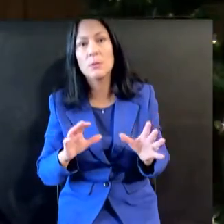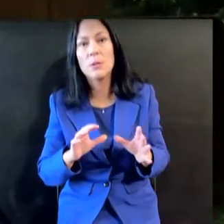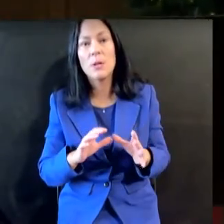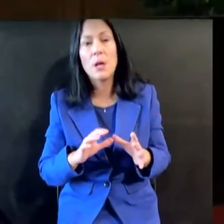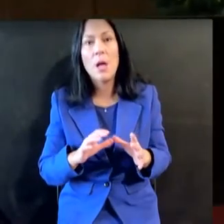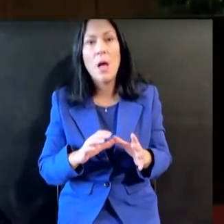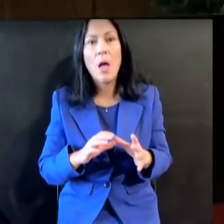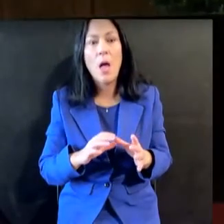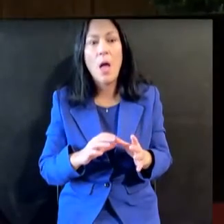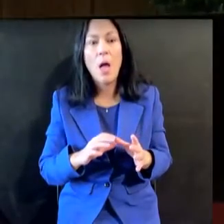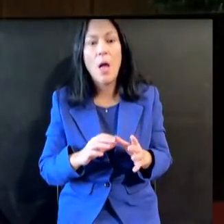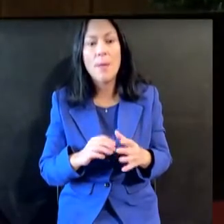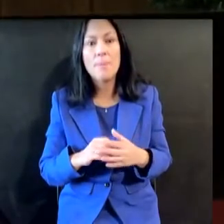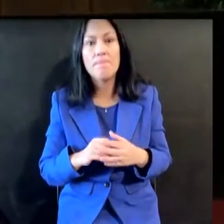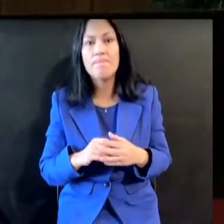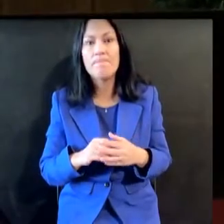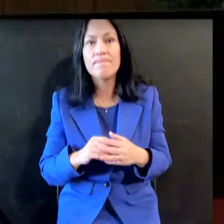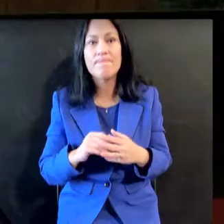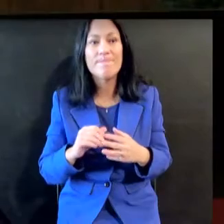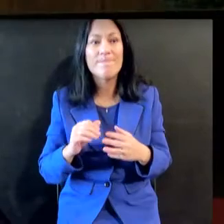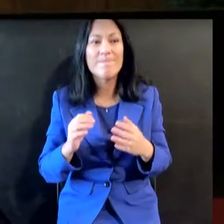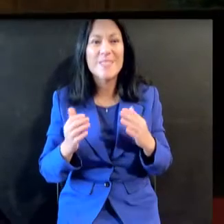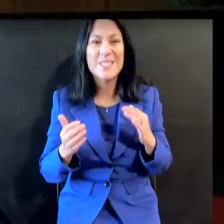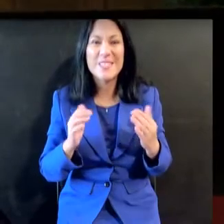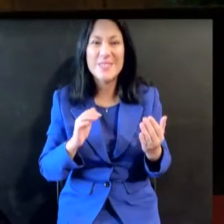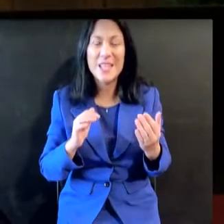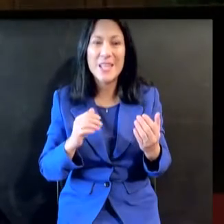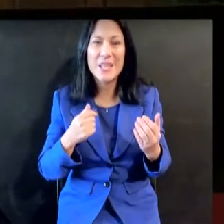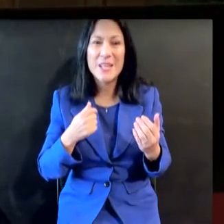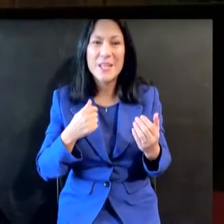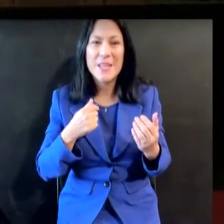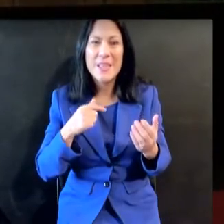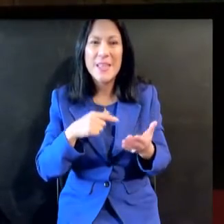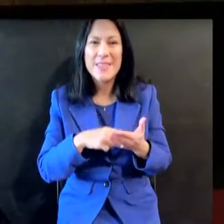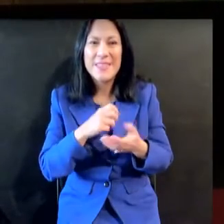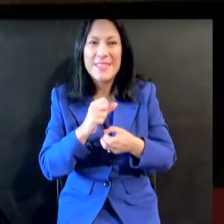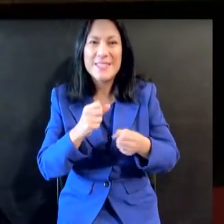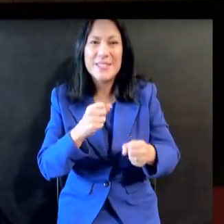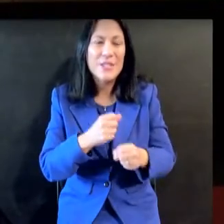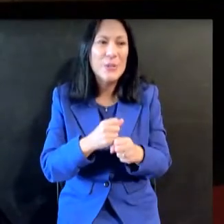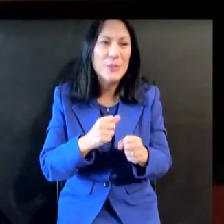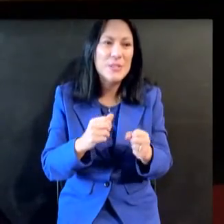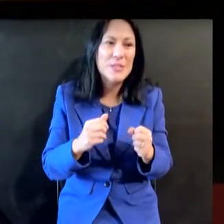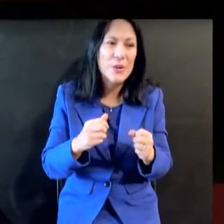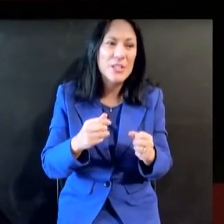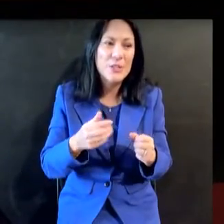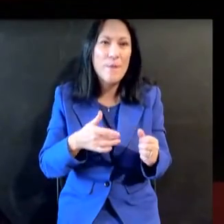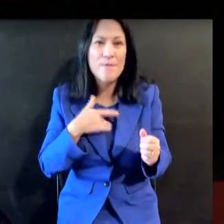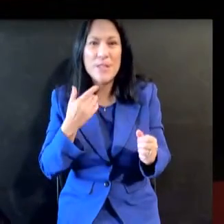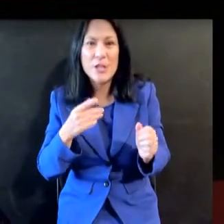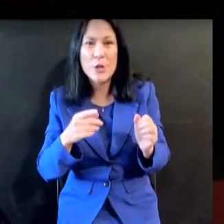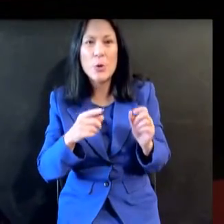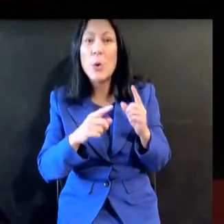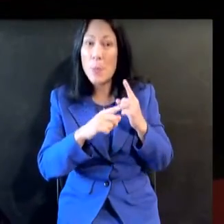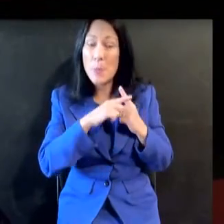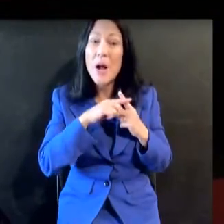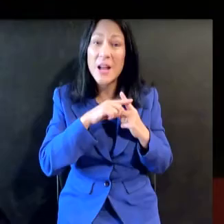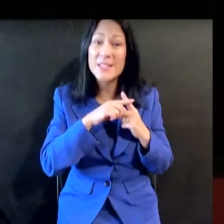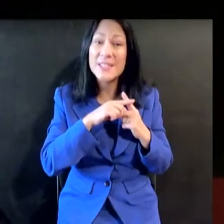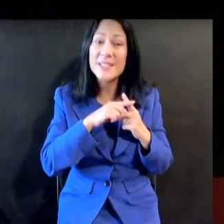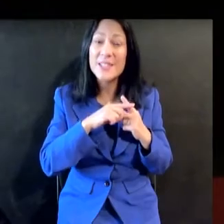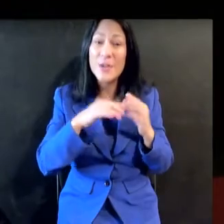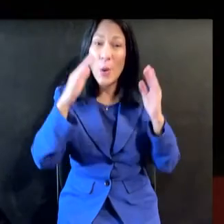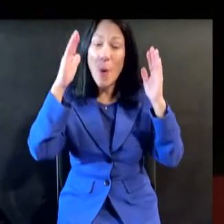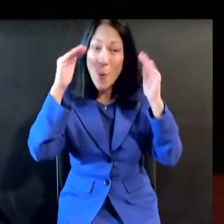And it seems like almost every time we get just a leg up a little bit this year to start feeling a little bit more positive, a little bit more hopeful, like there's light at the end of the